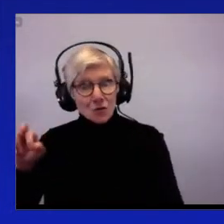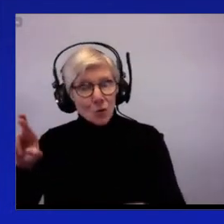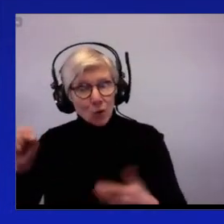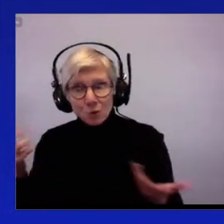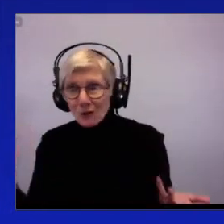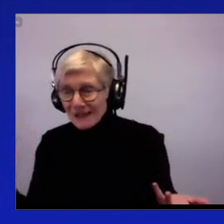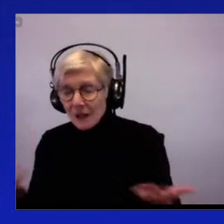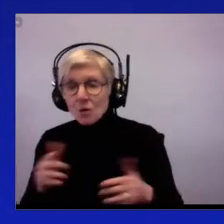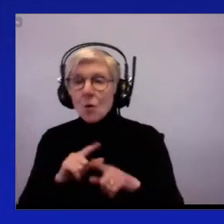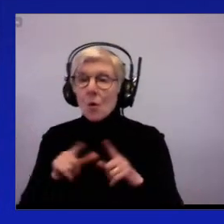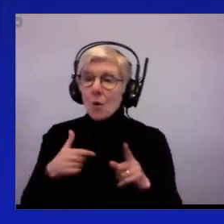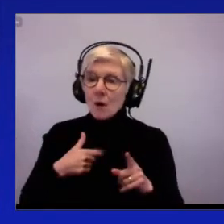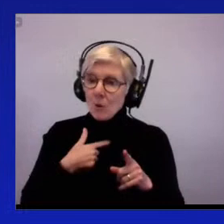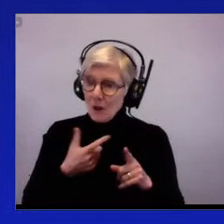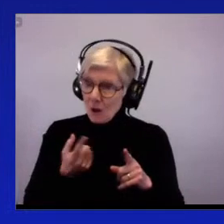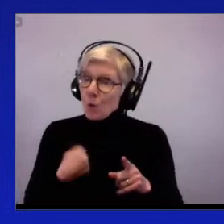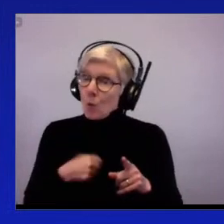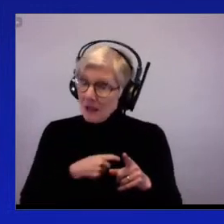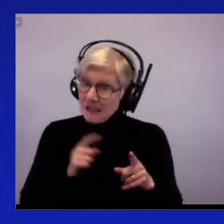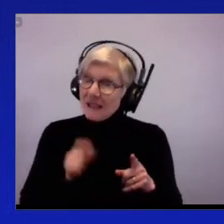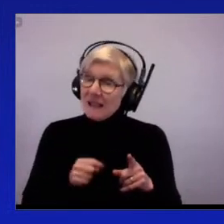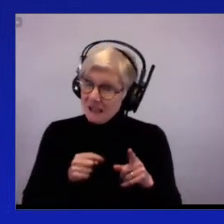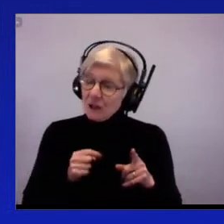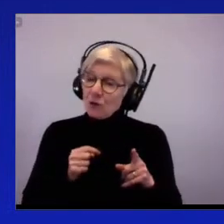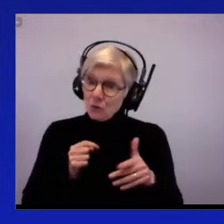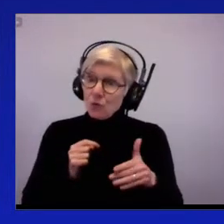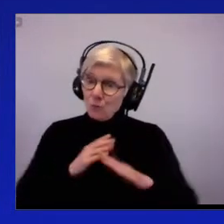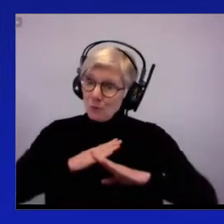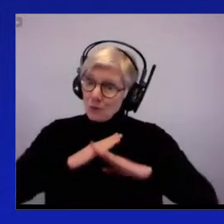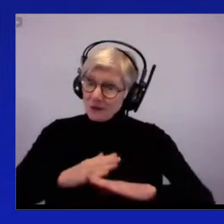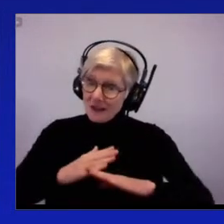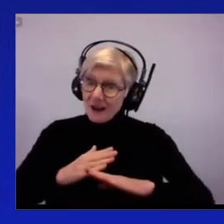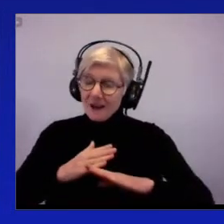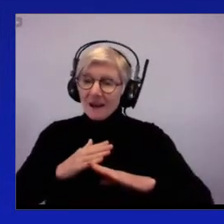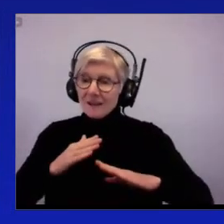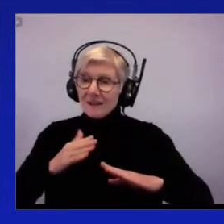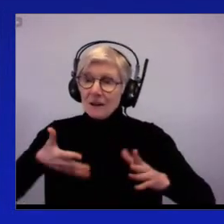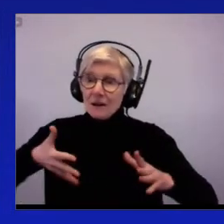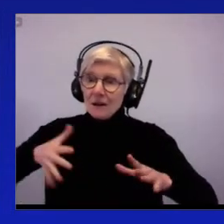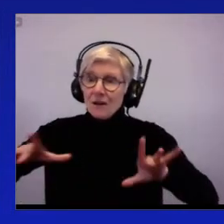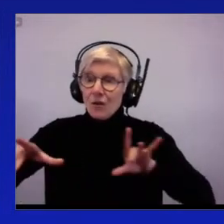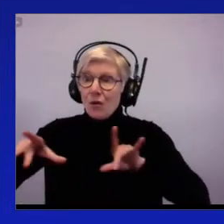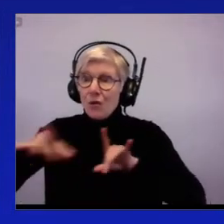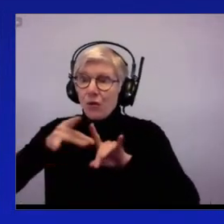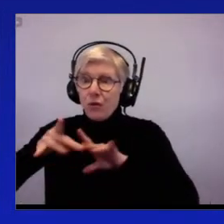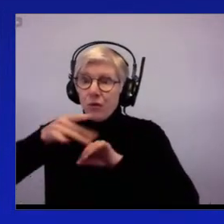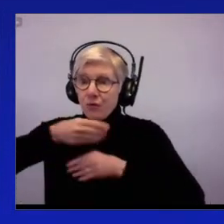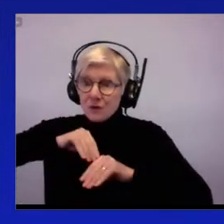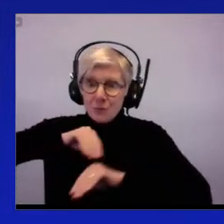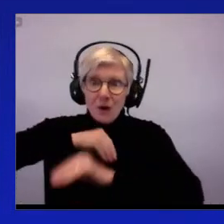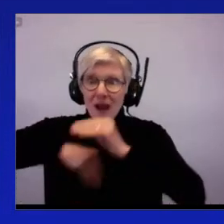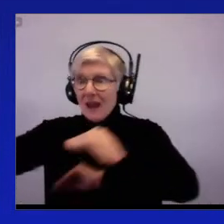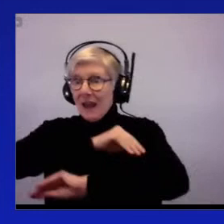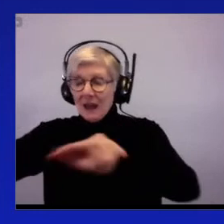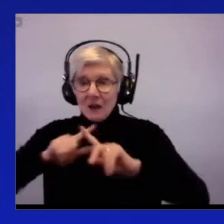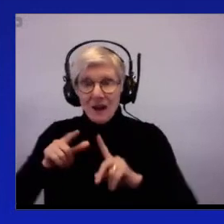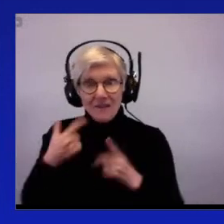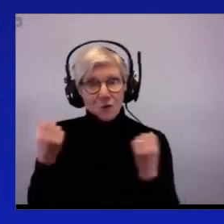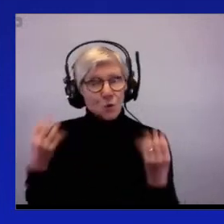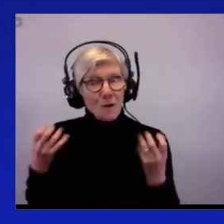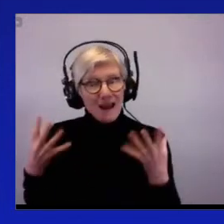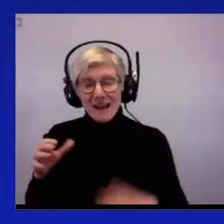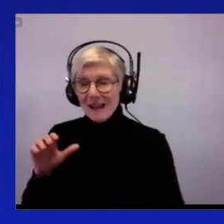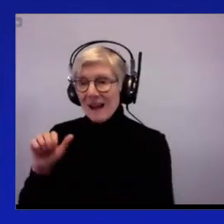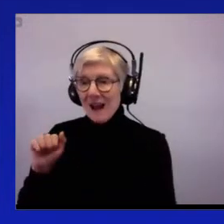getting ahead of everyone. It's about everyone getting vaccinated. And how do we get there with a large population of embassy, even